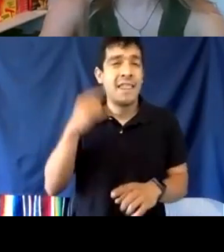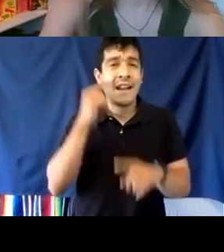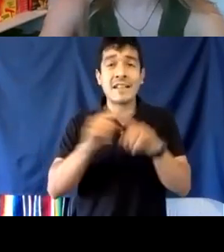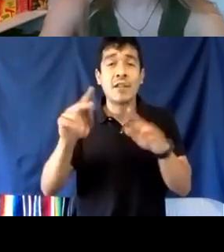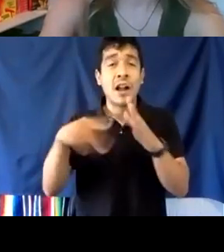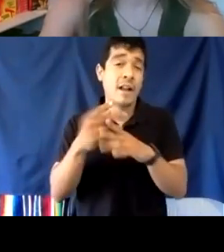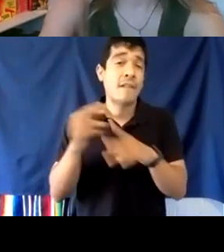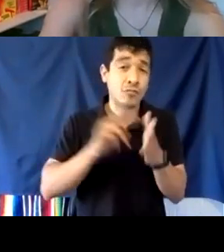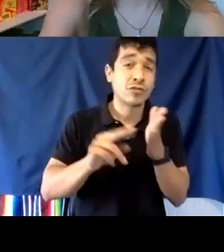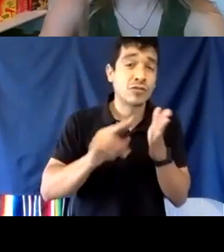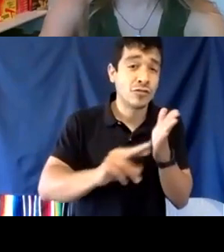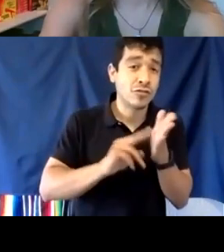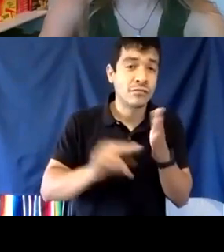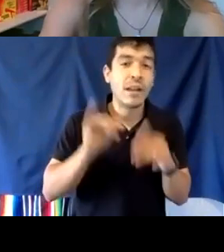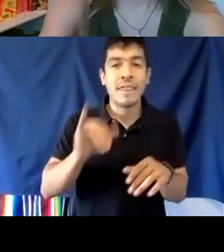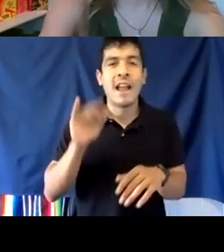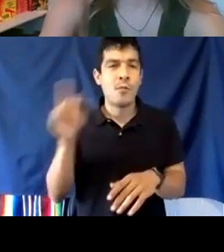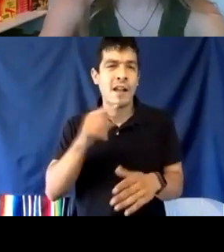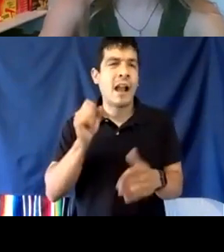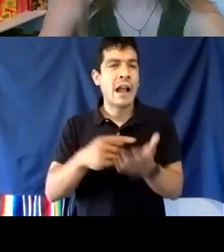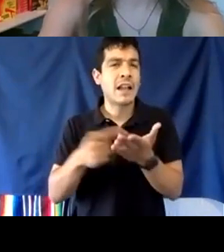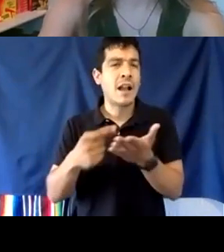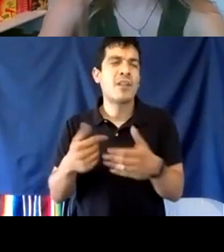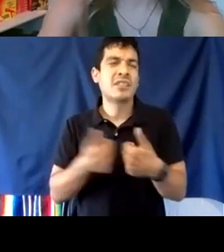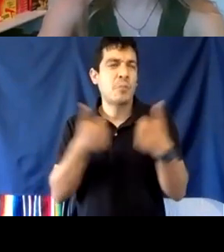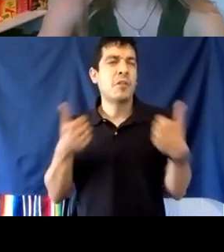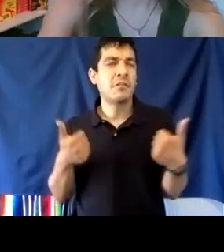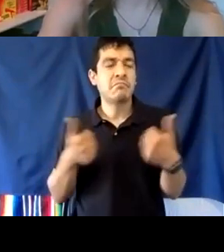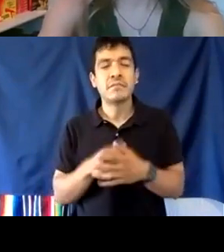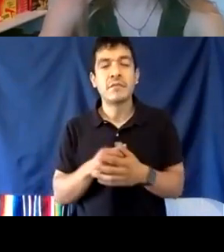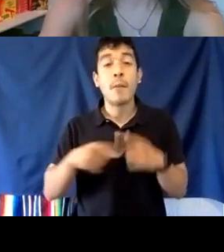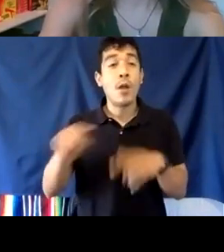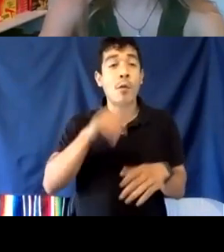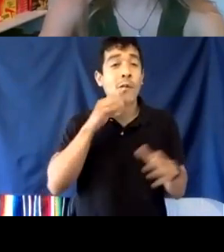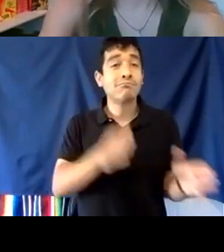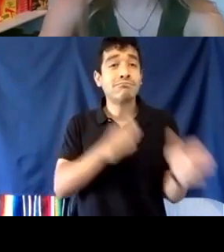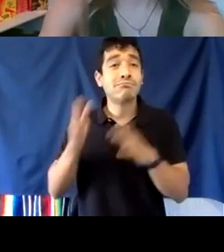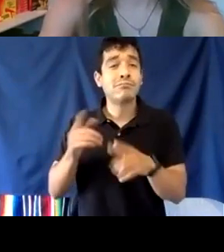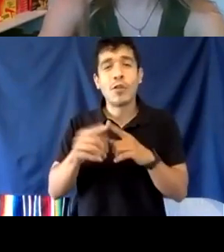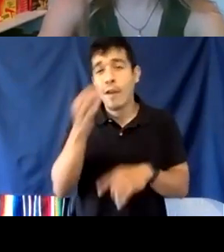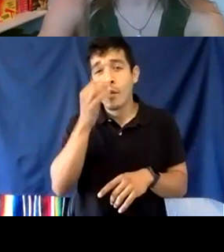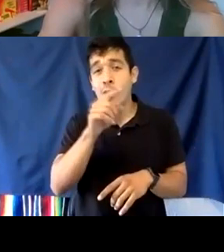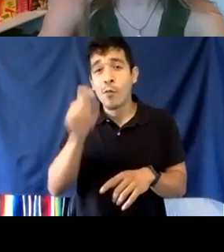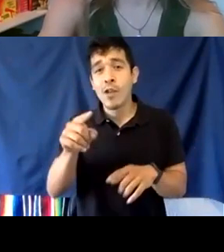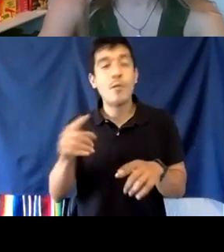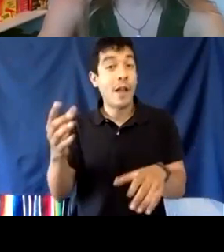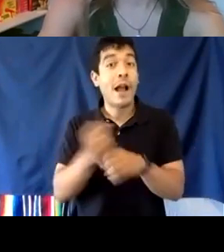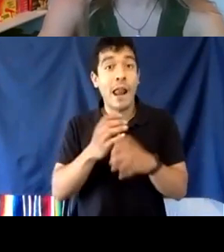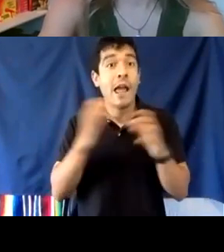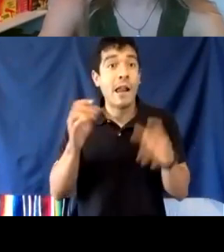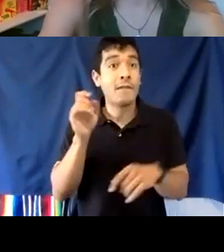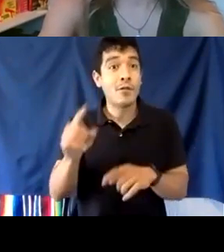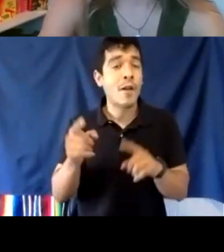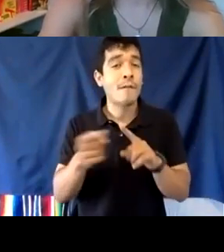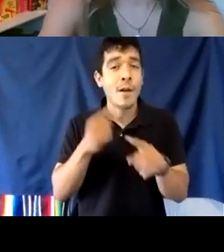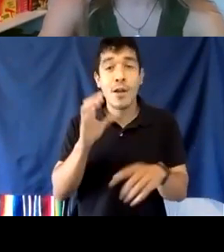research, which we could talk about separately. But we're gonna move over to a few questions. We've been getting a number of questions in the